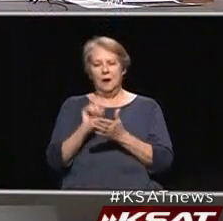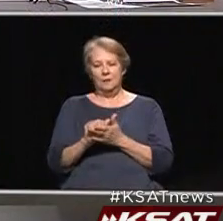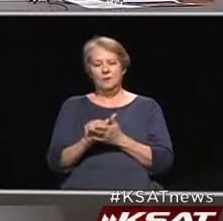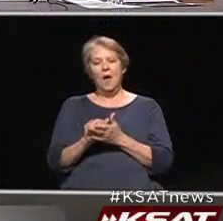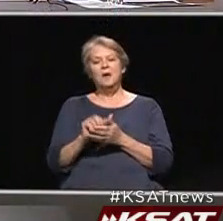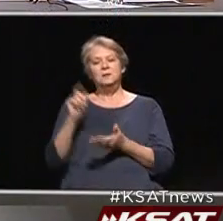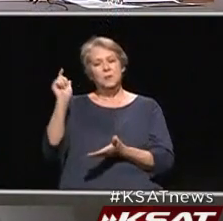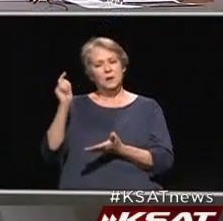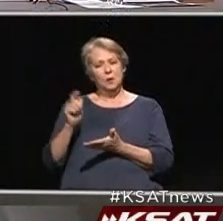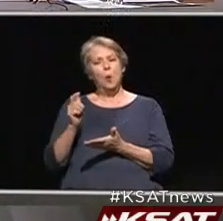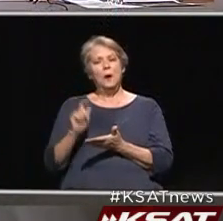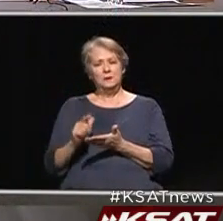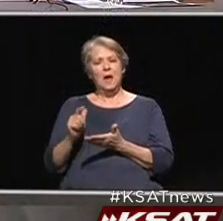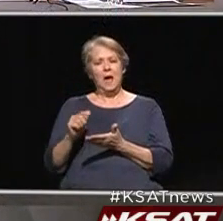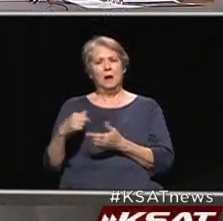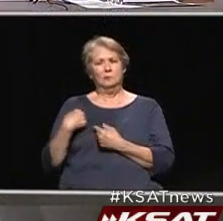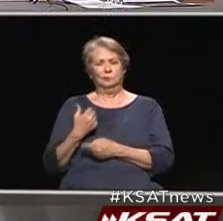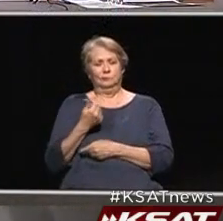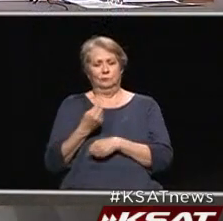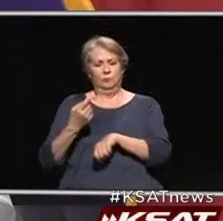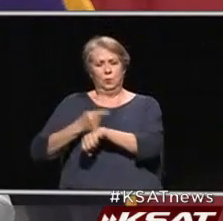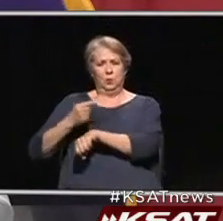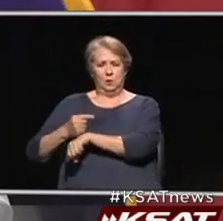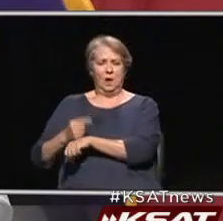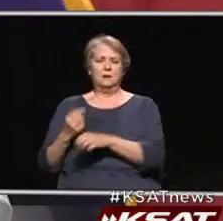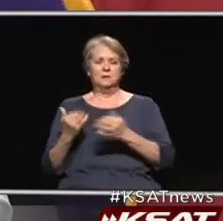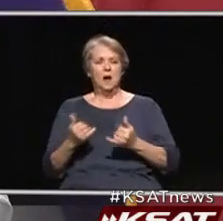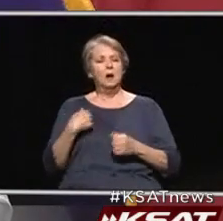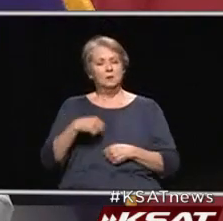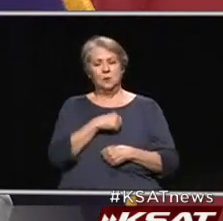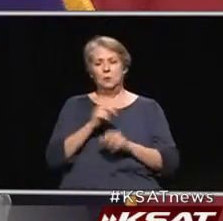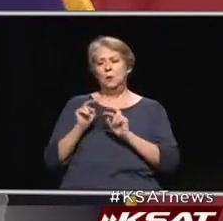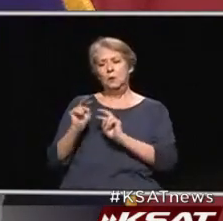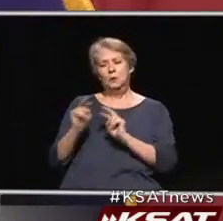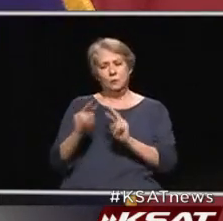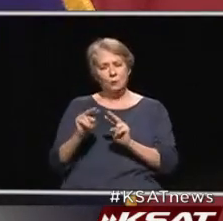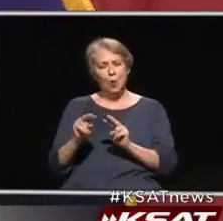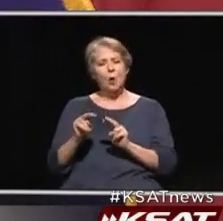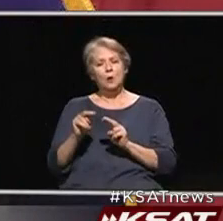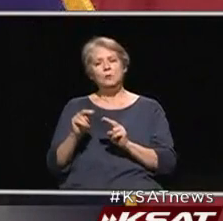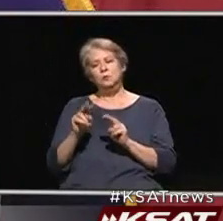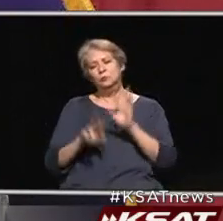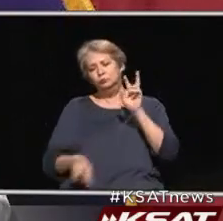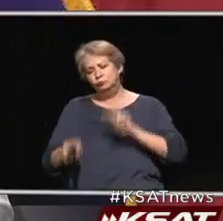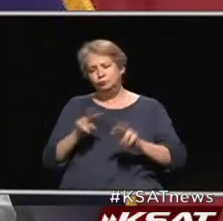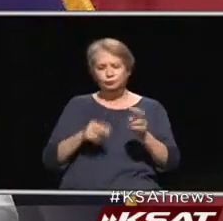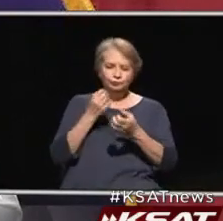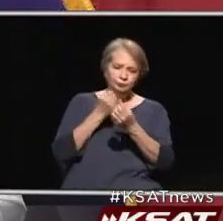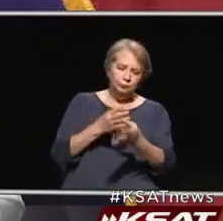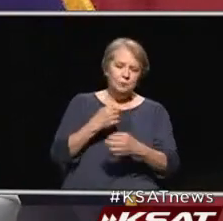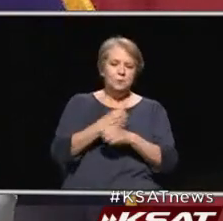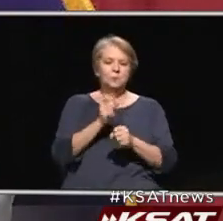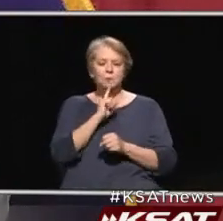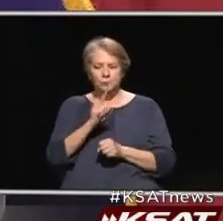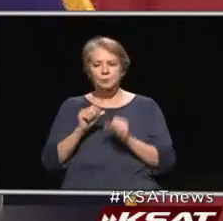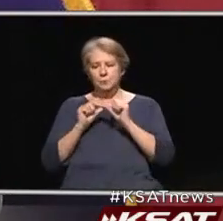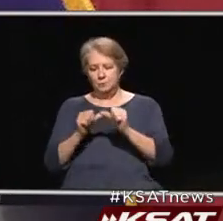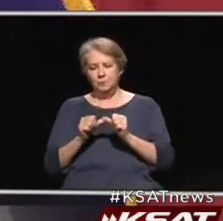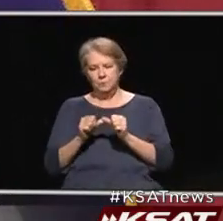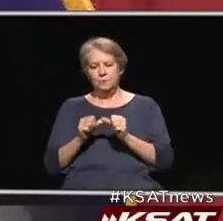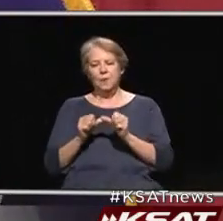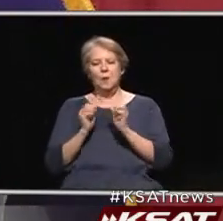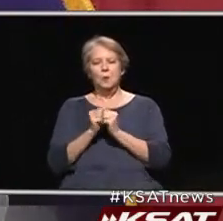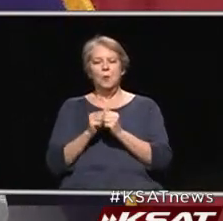declining over the last several days. So we look forward again to looking through this data and making sure that we're continuing to stay on track with